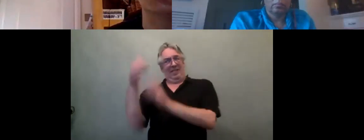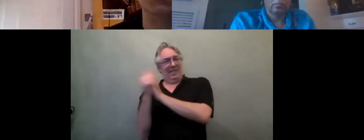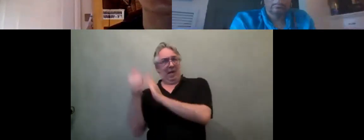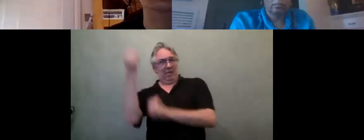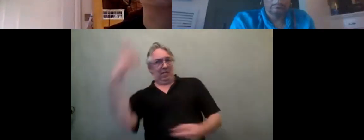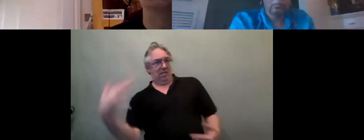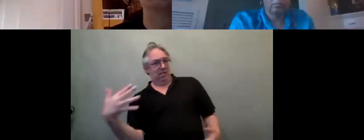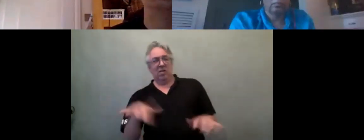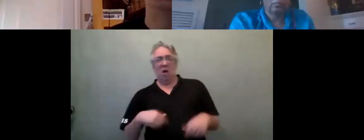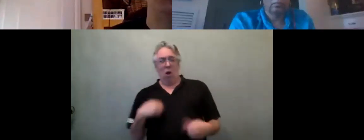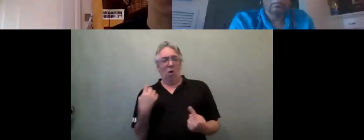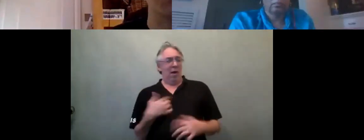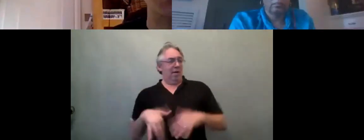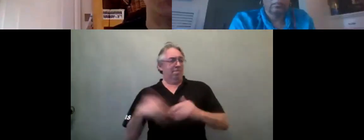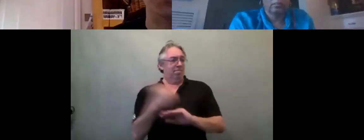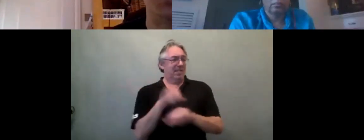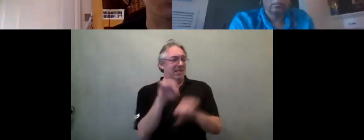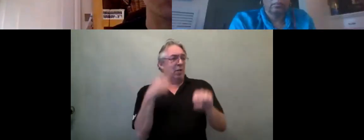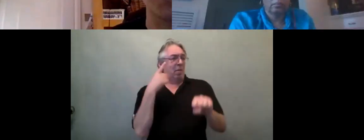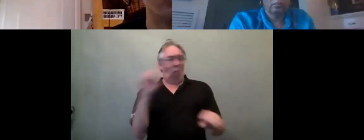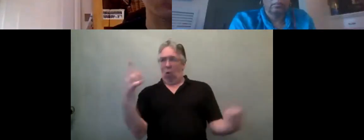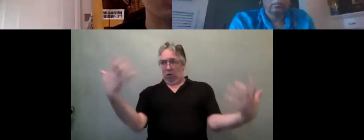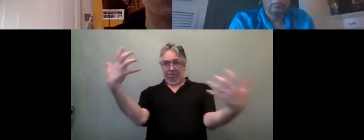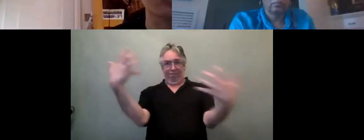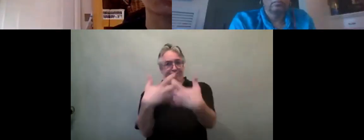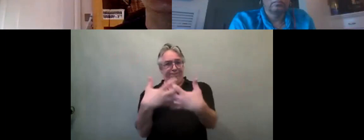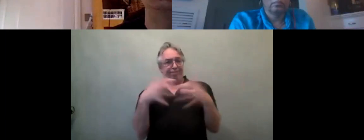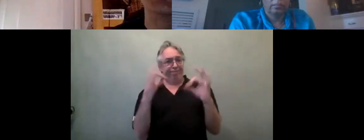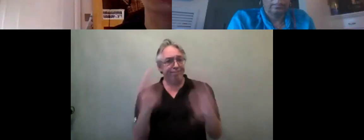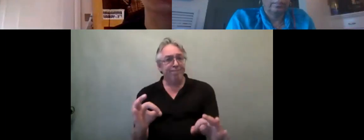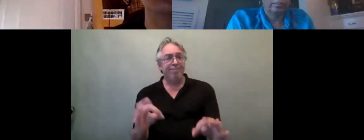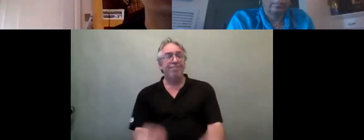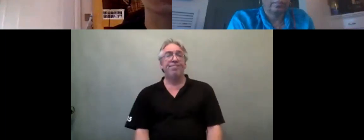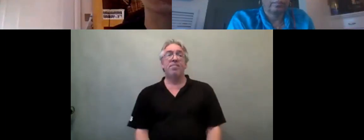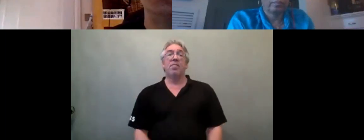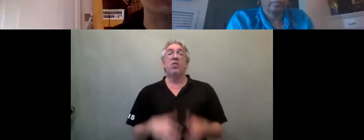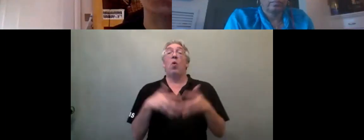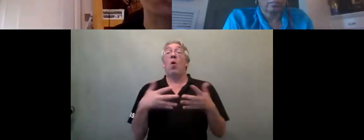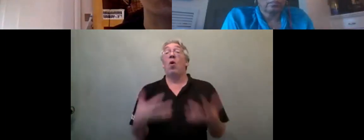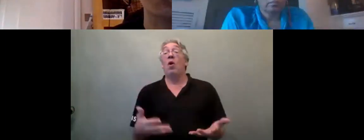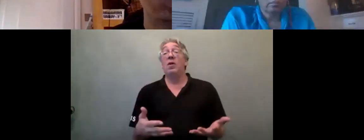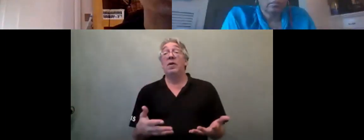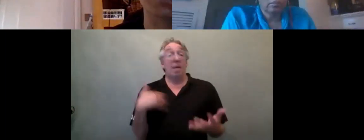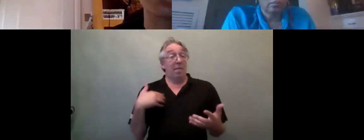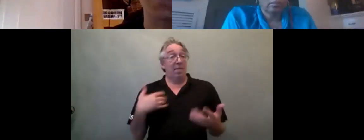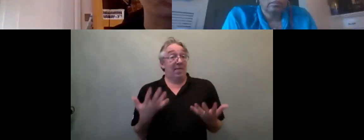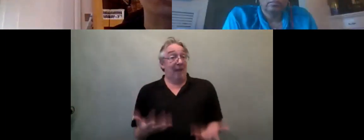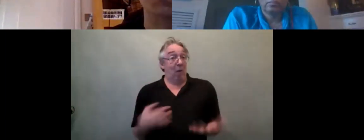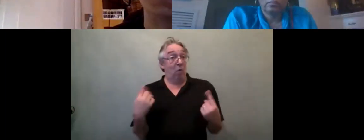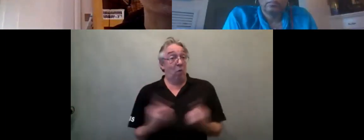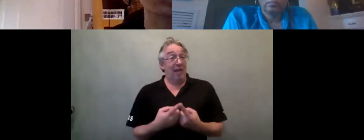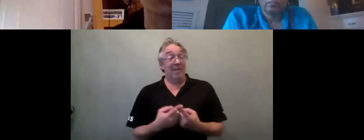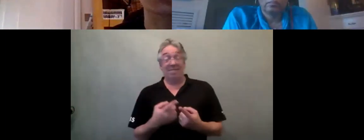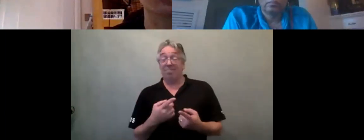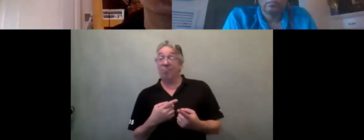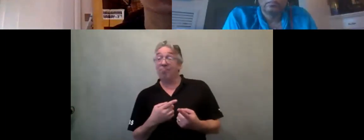for jobs? Or using artificial intelligence, for example, to help with some of that matching challenge,